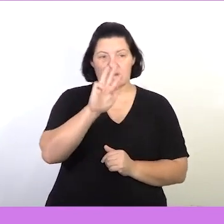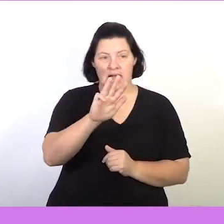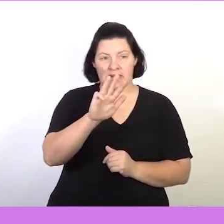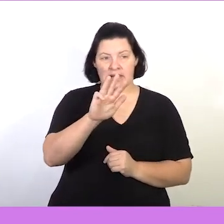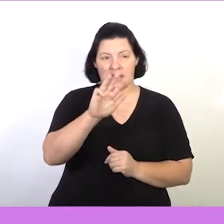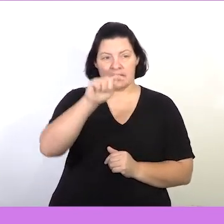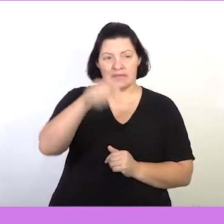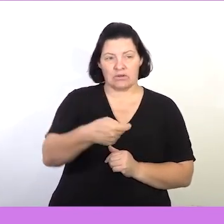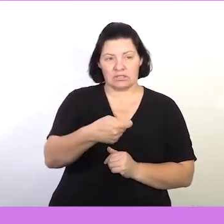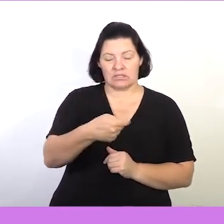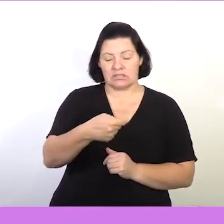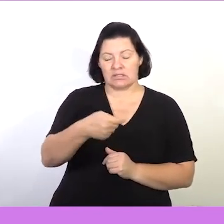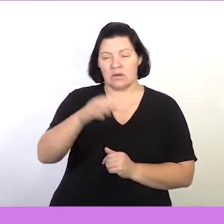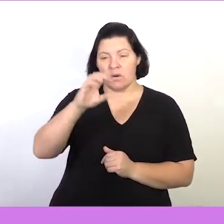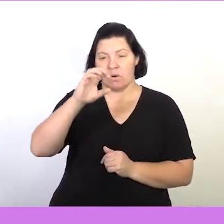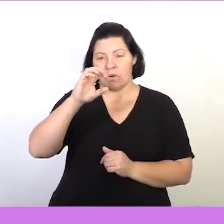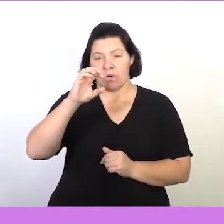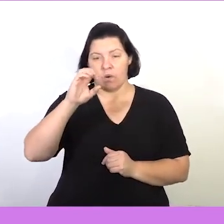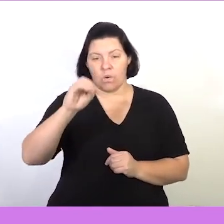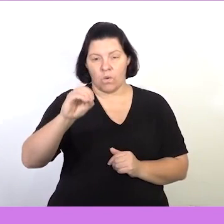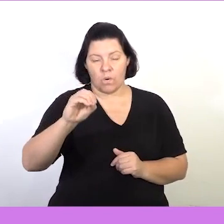is indicated, that is